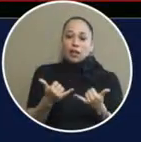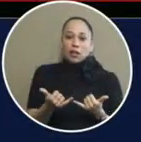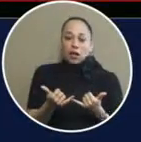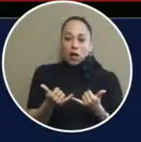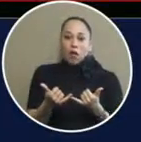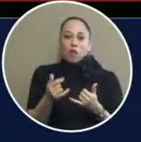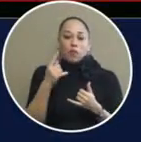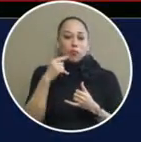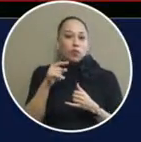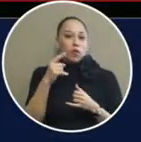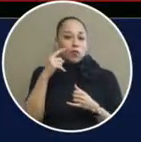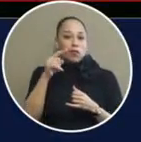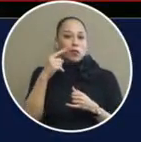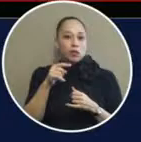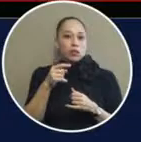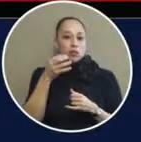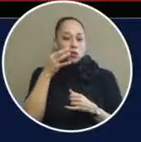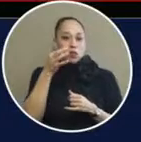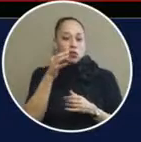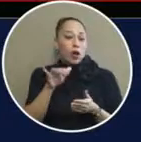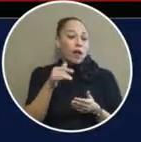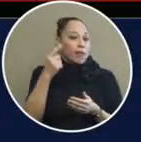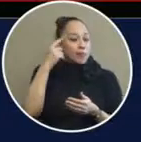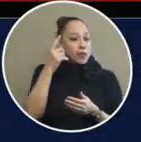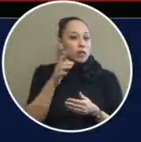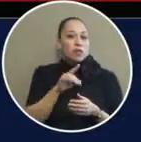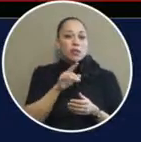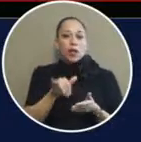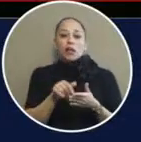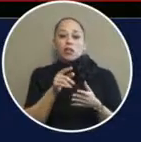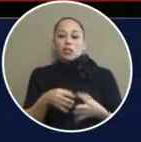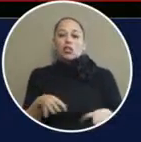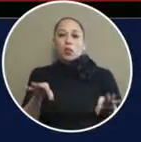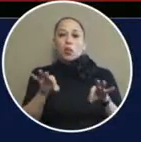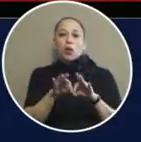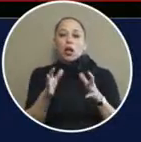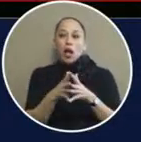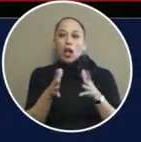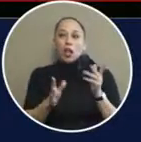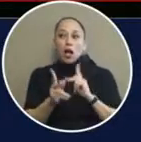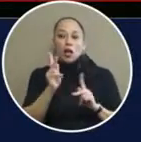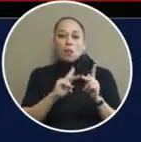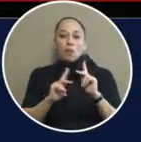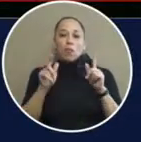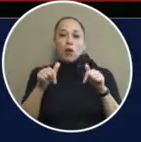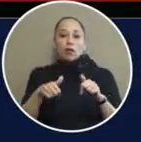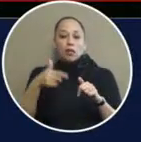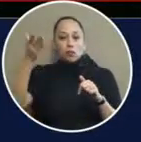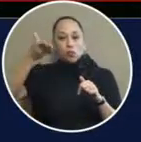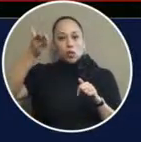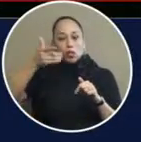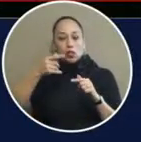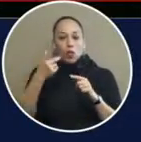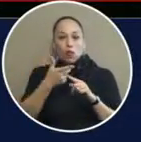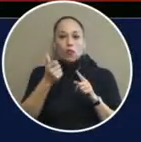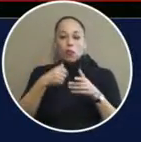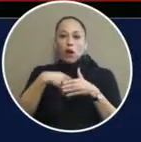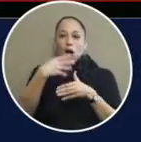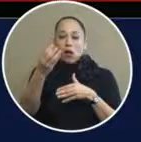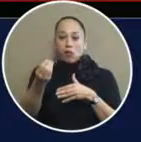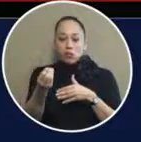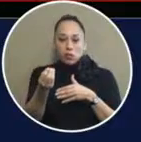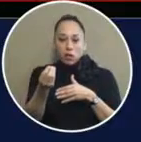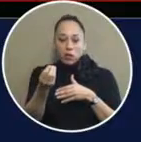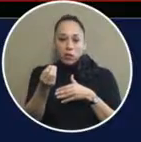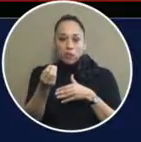go into the future. I think it's important to mention that several people in this presentation, some people from outside organizations,